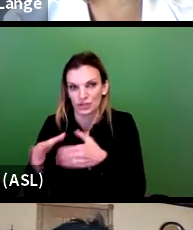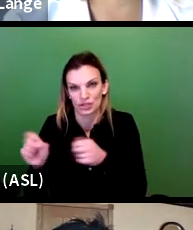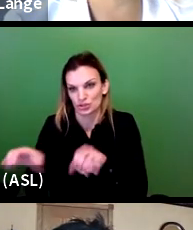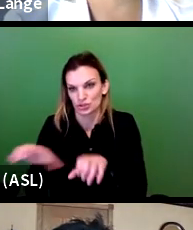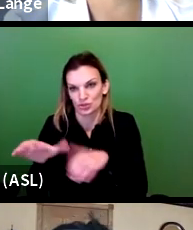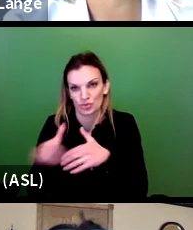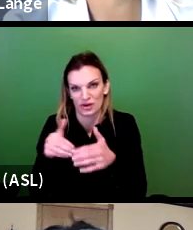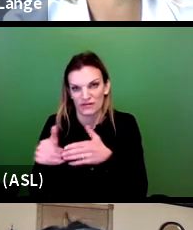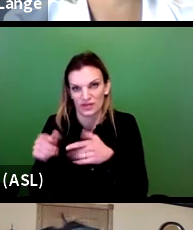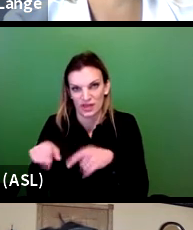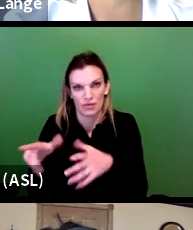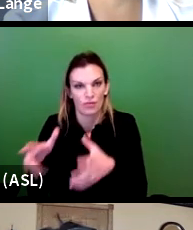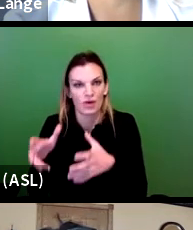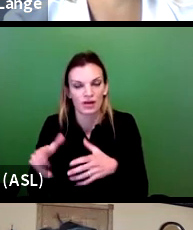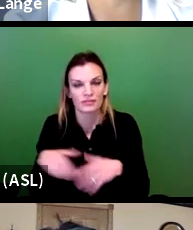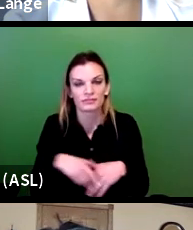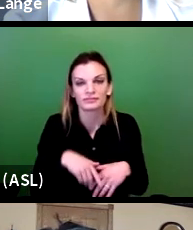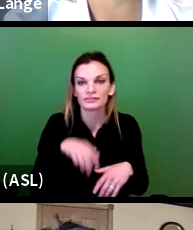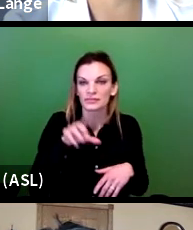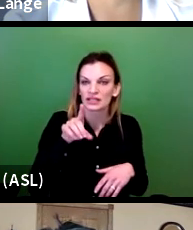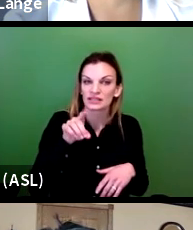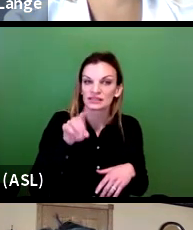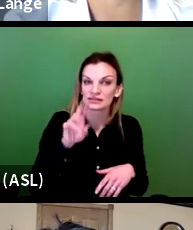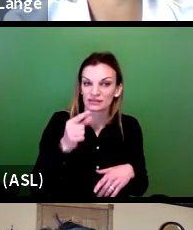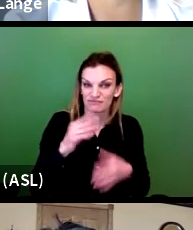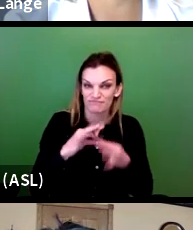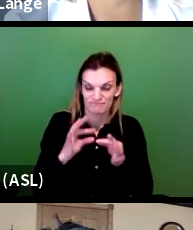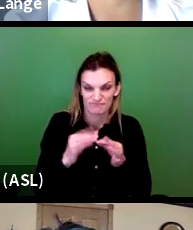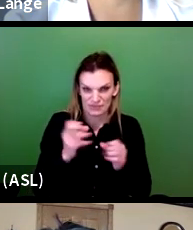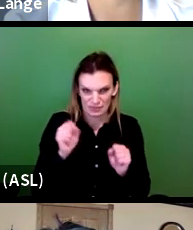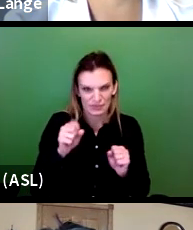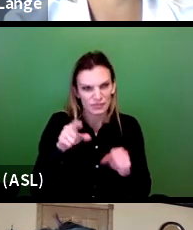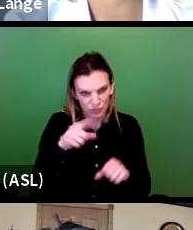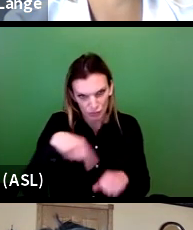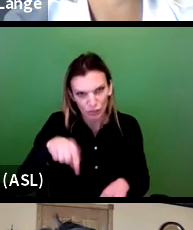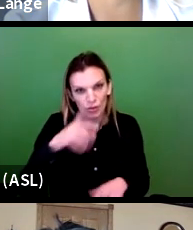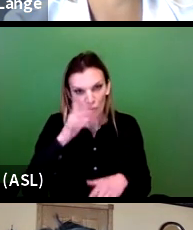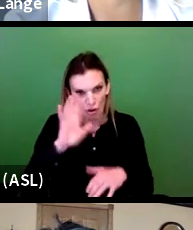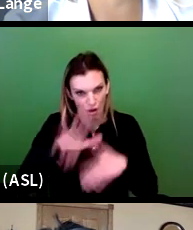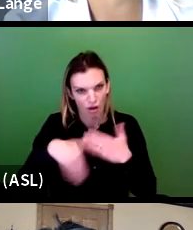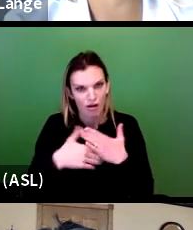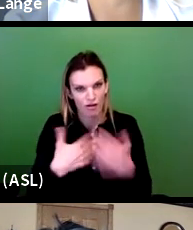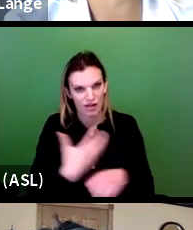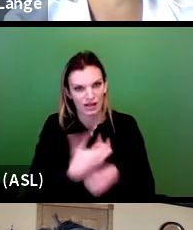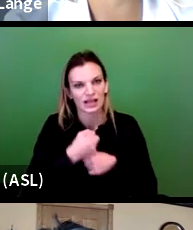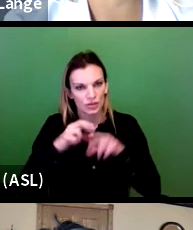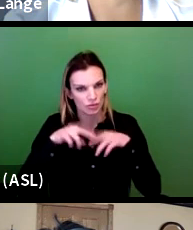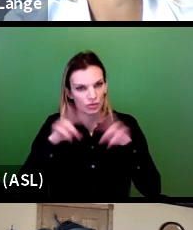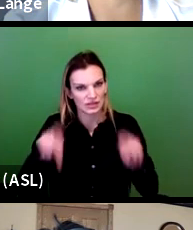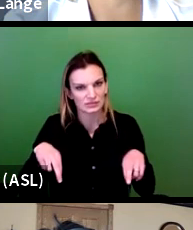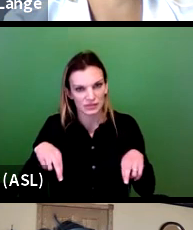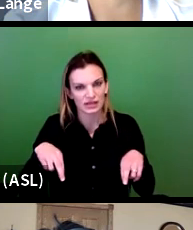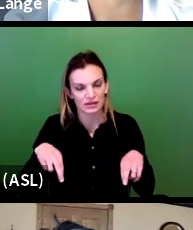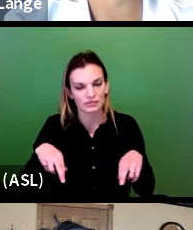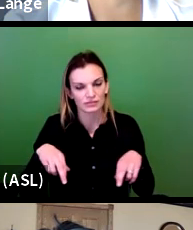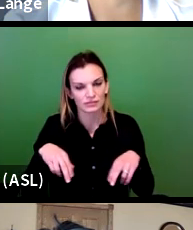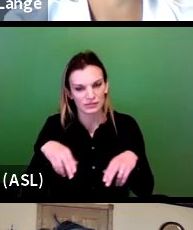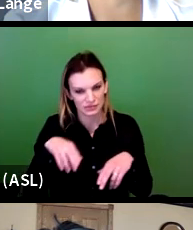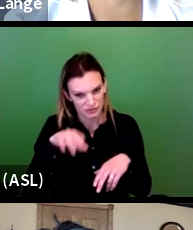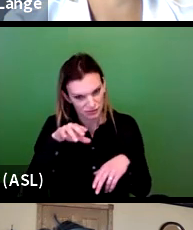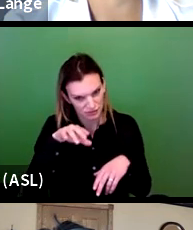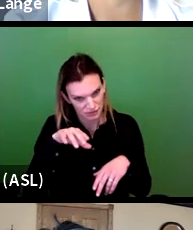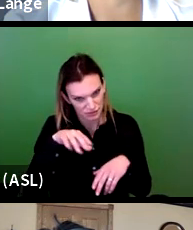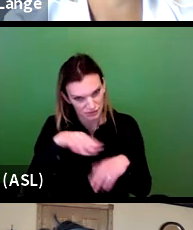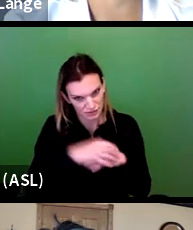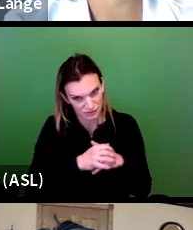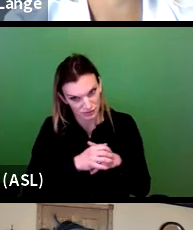think Steve mentioned everybody's going to get a copy of every one of the resumes to be able to look at. Is that not true? How are we